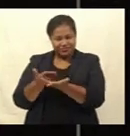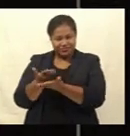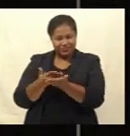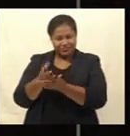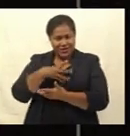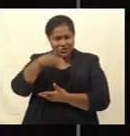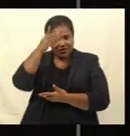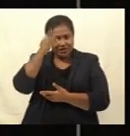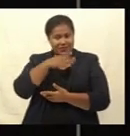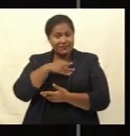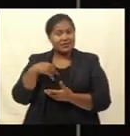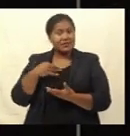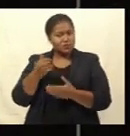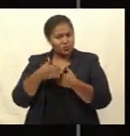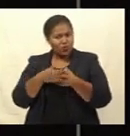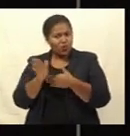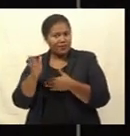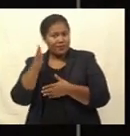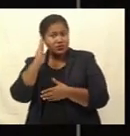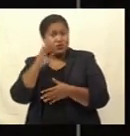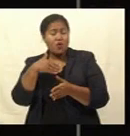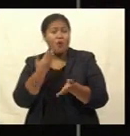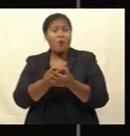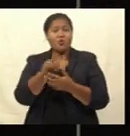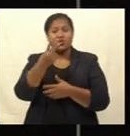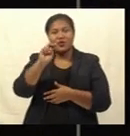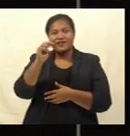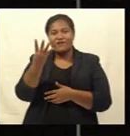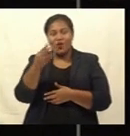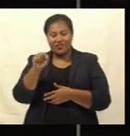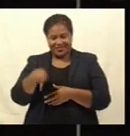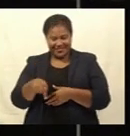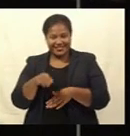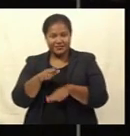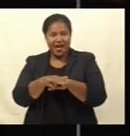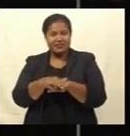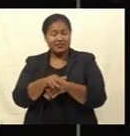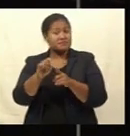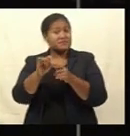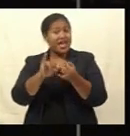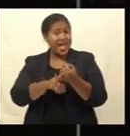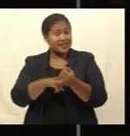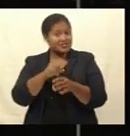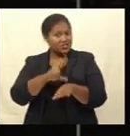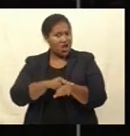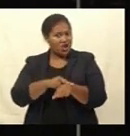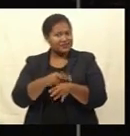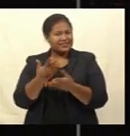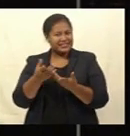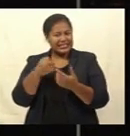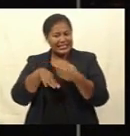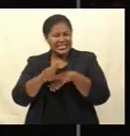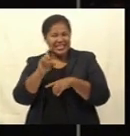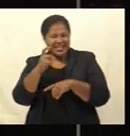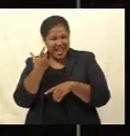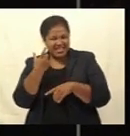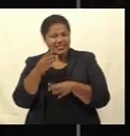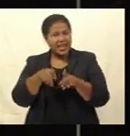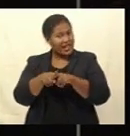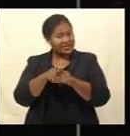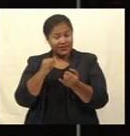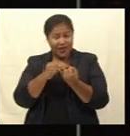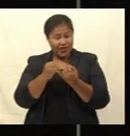Education Ministry to reopen schools on the 24th of this month. Permanent Secretary Dr. James Fong says in-class learning is